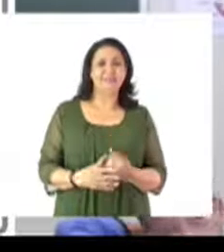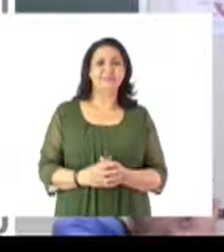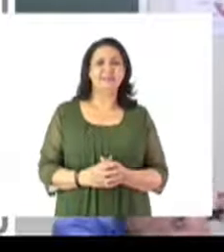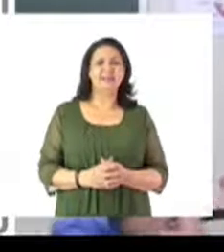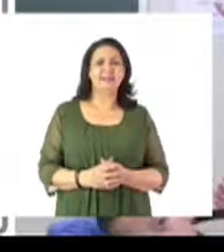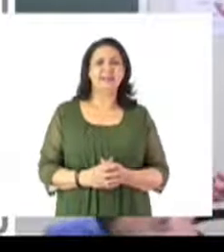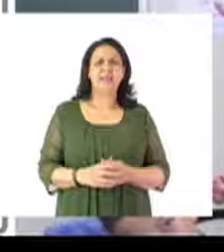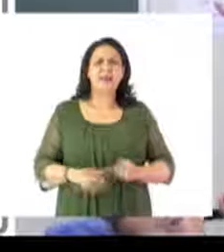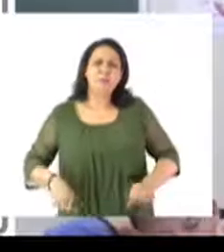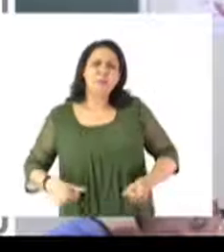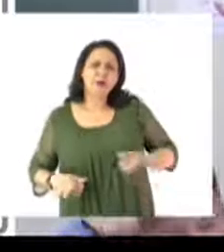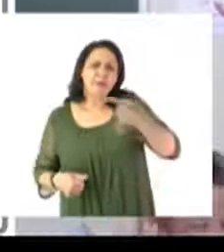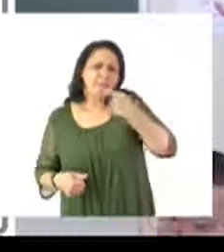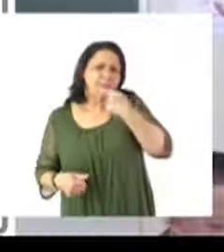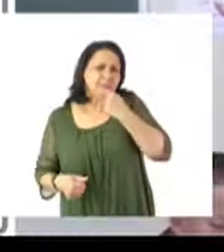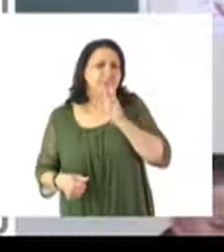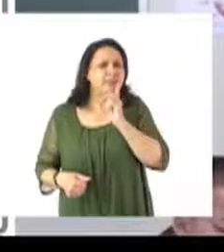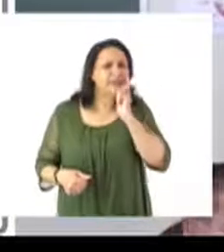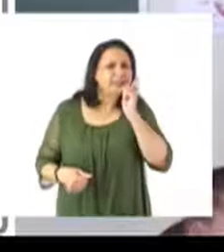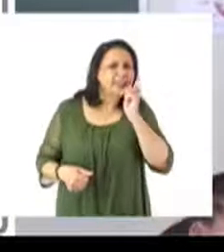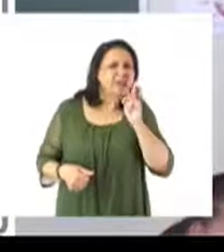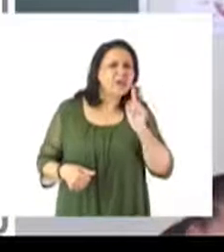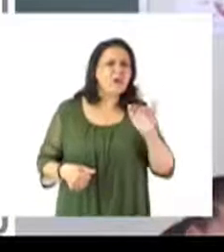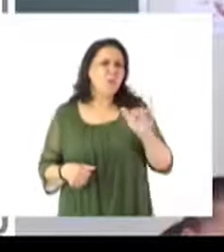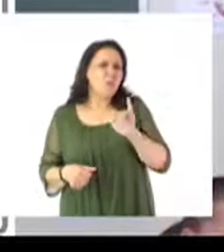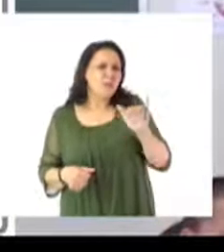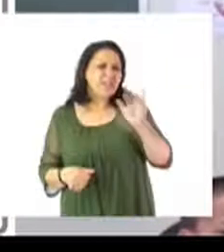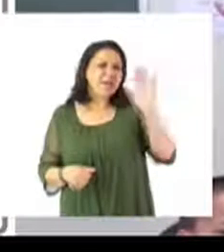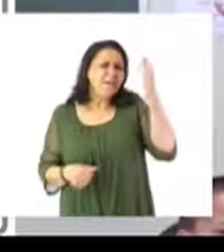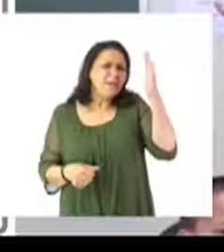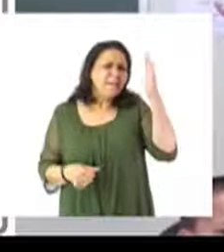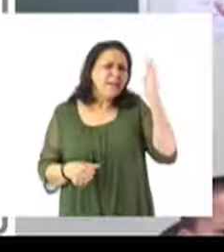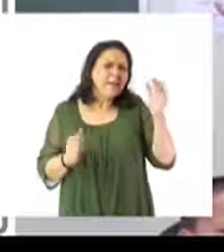Which picture do you think does it match with?